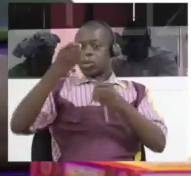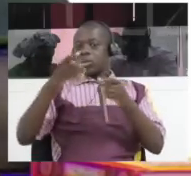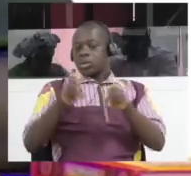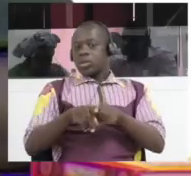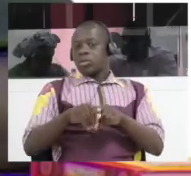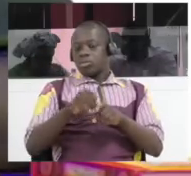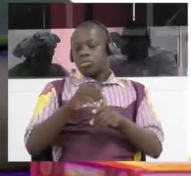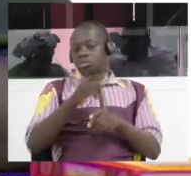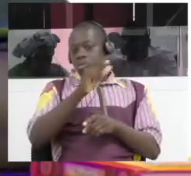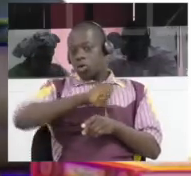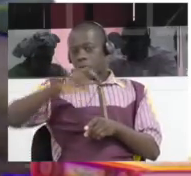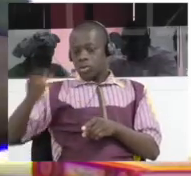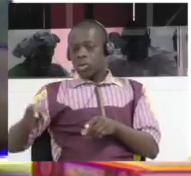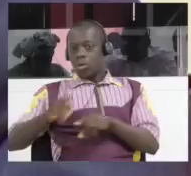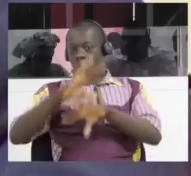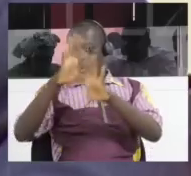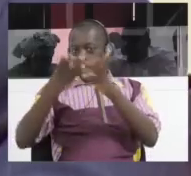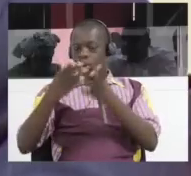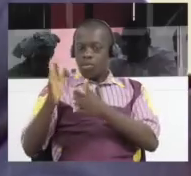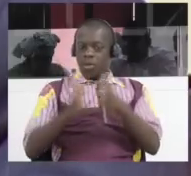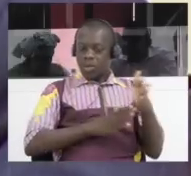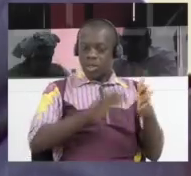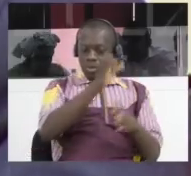the architects of the coup.